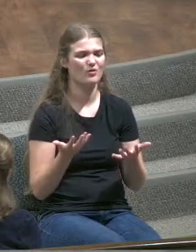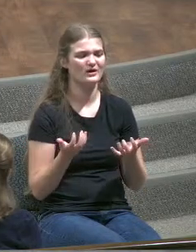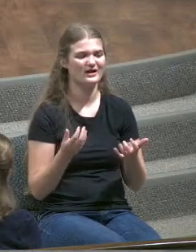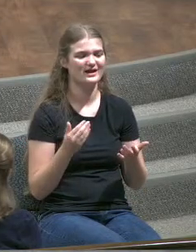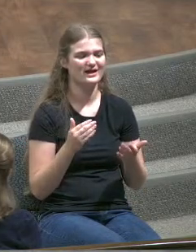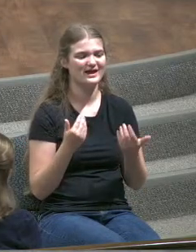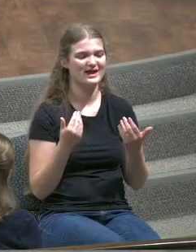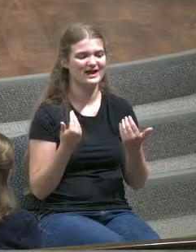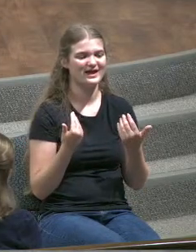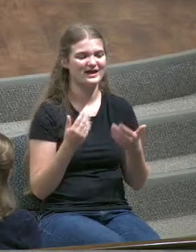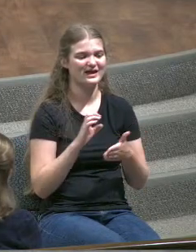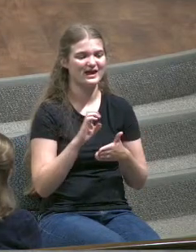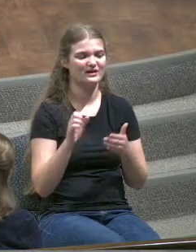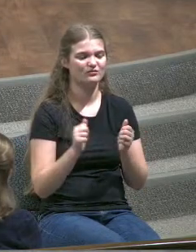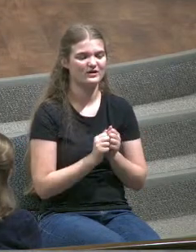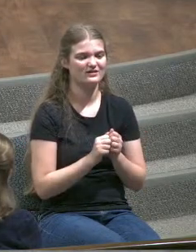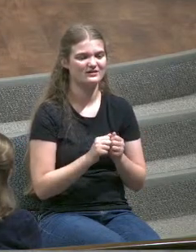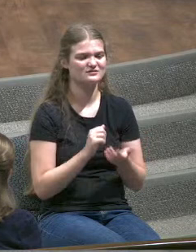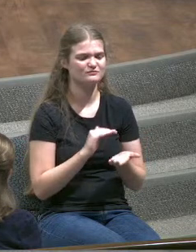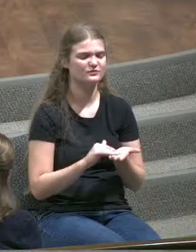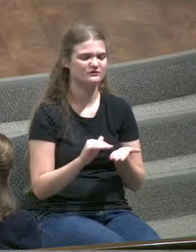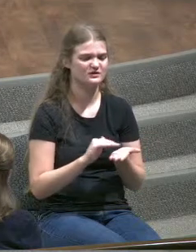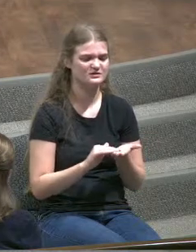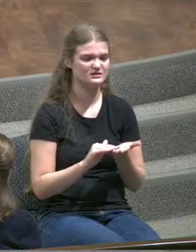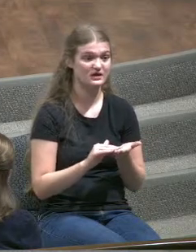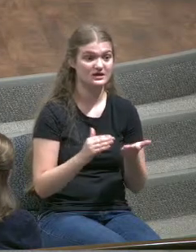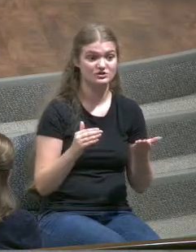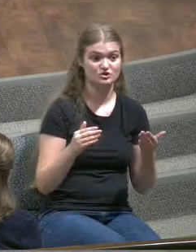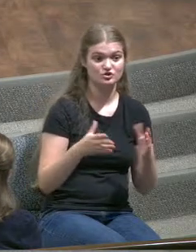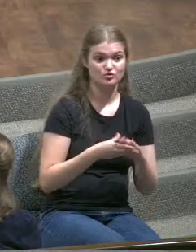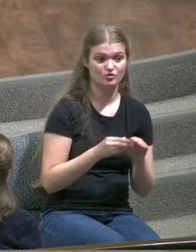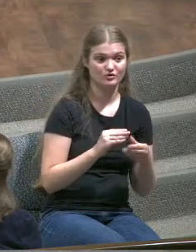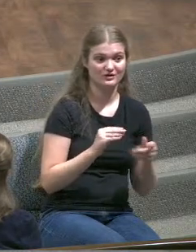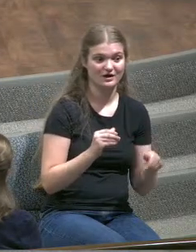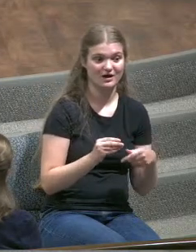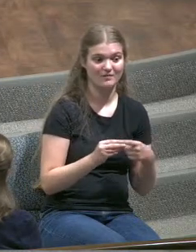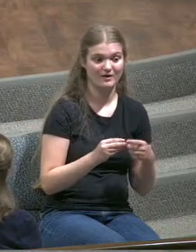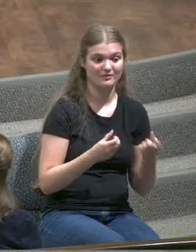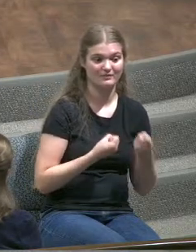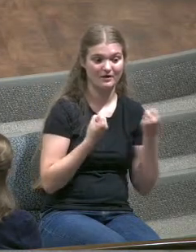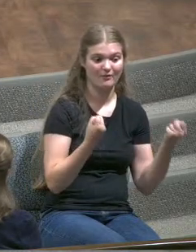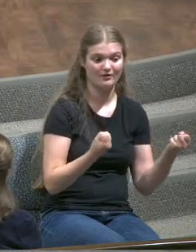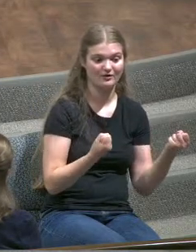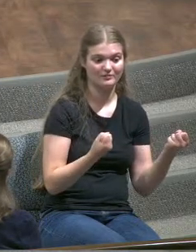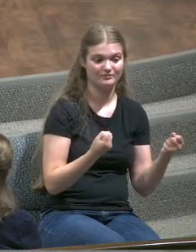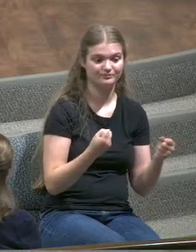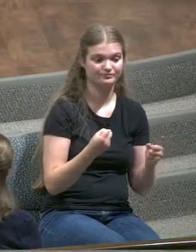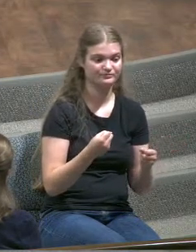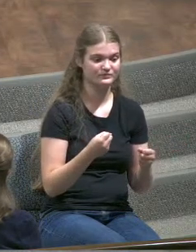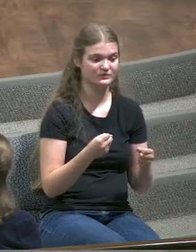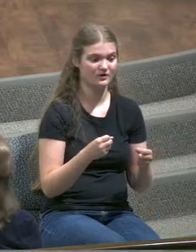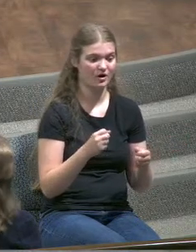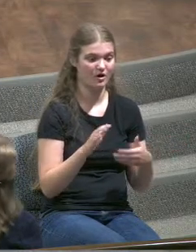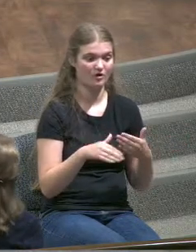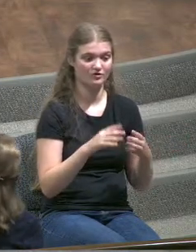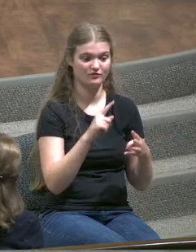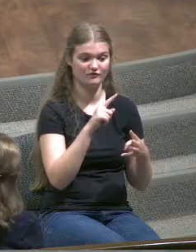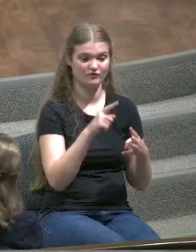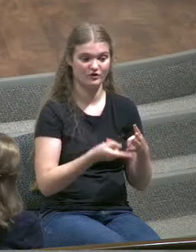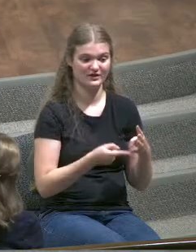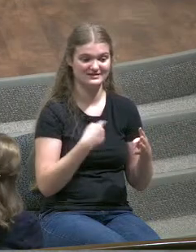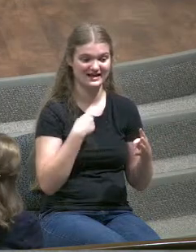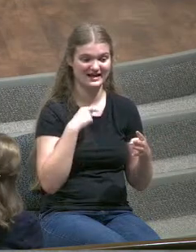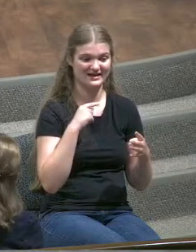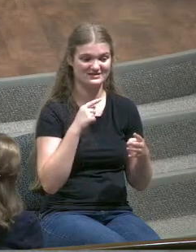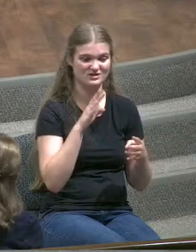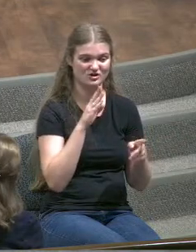story. It's definitely a story about power. Every one of those four things that I pointed out equals